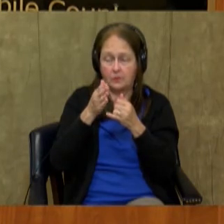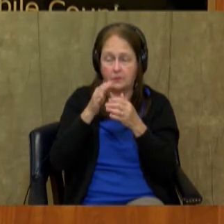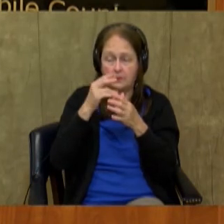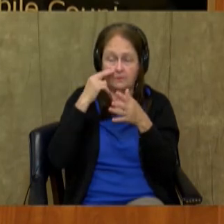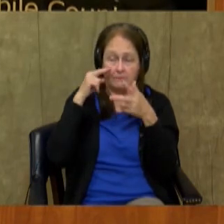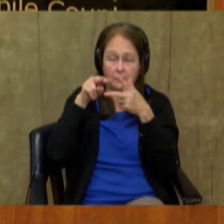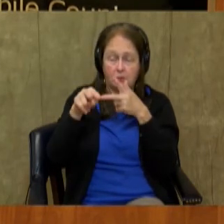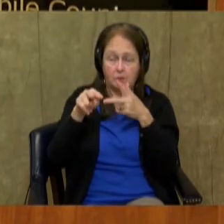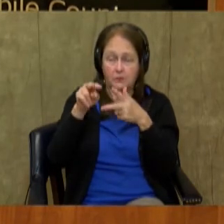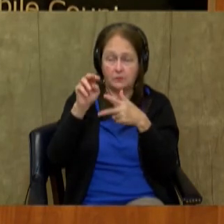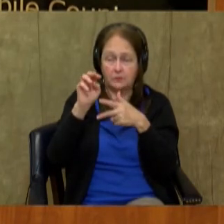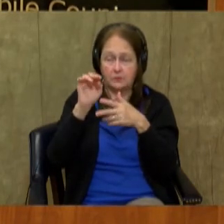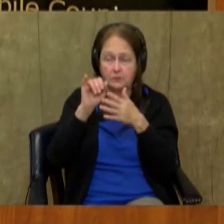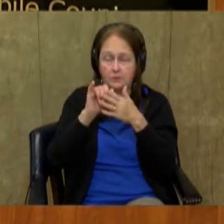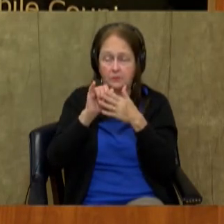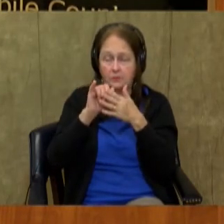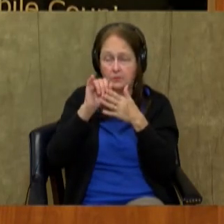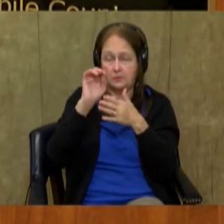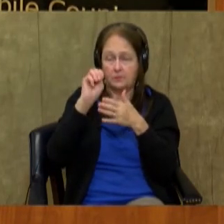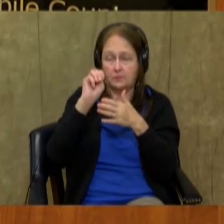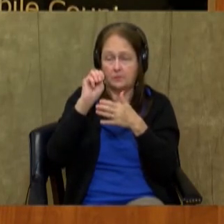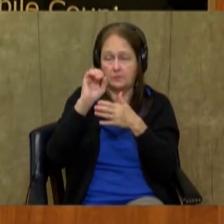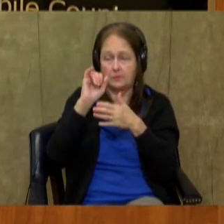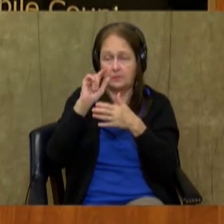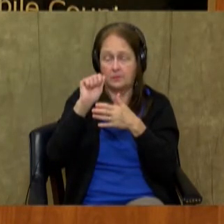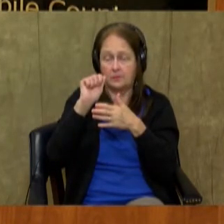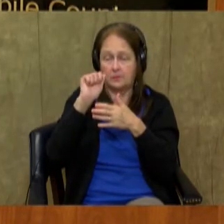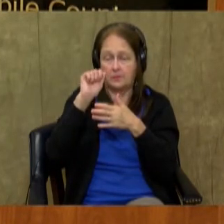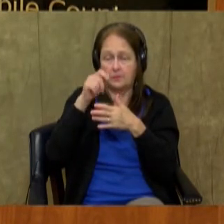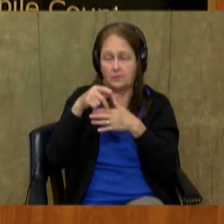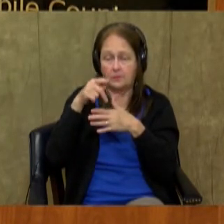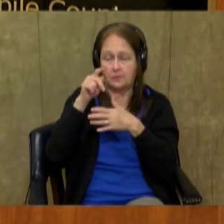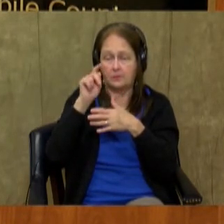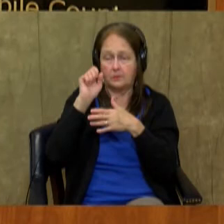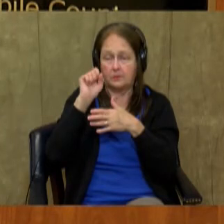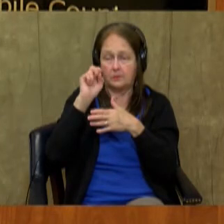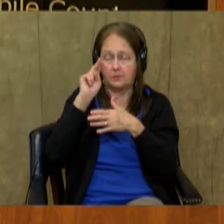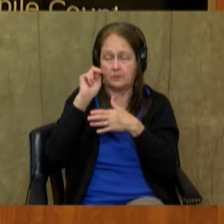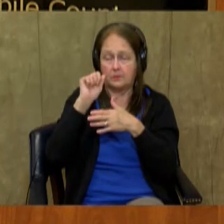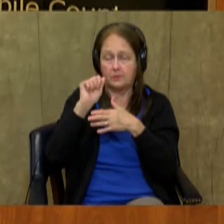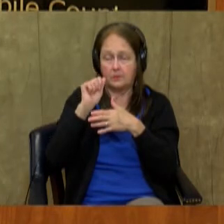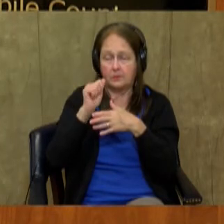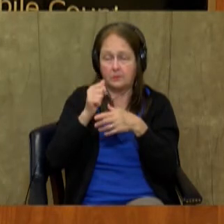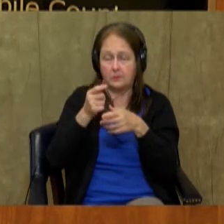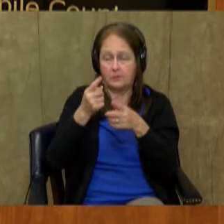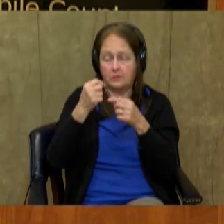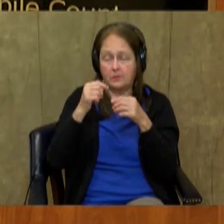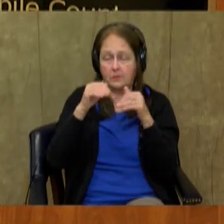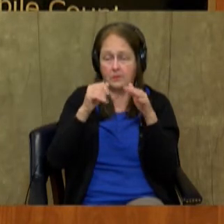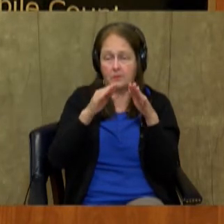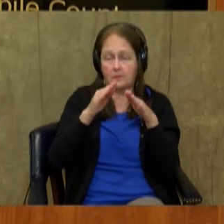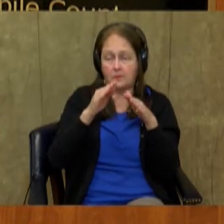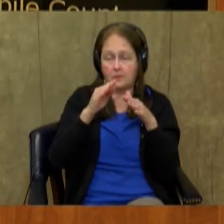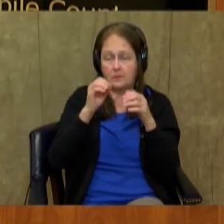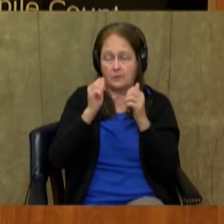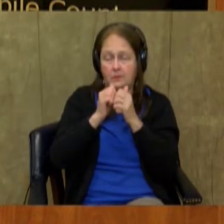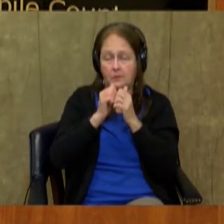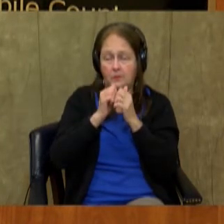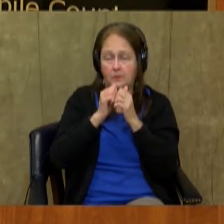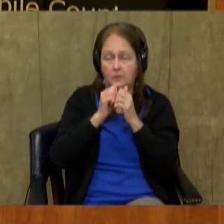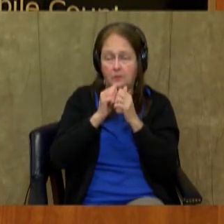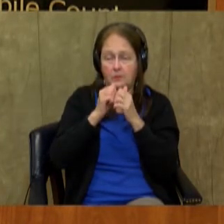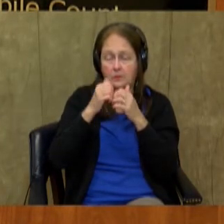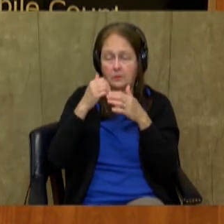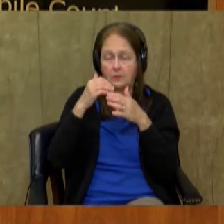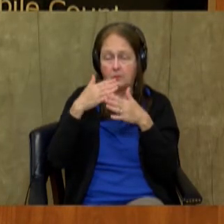Here's a view of the Malay Peninsula. I mentioned to you that it has a lot of rainforest, mountains with lush forest,